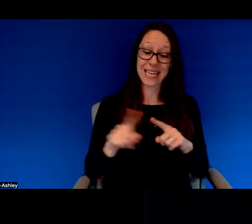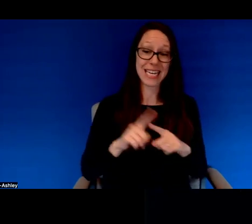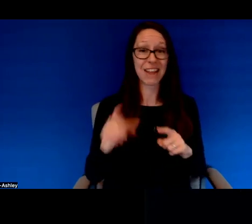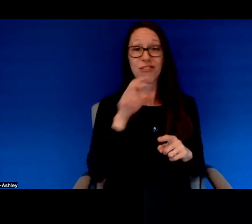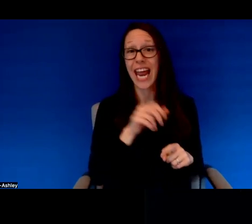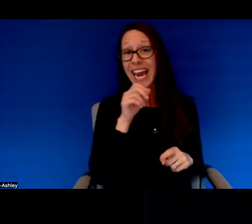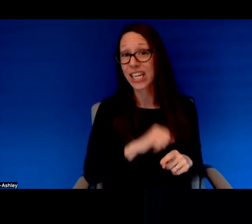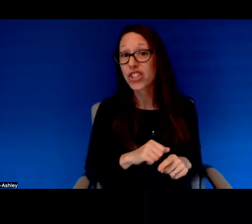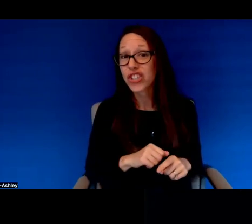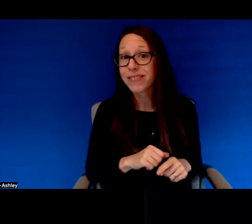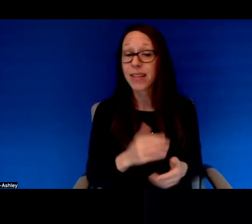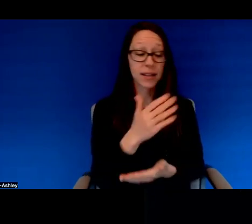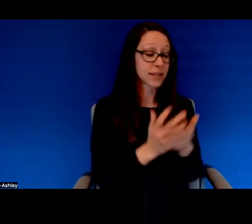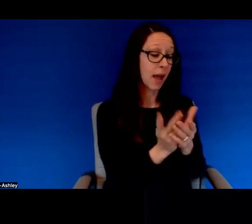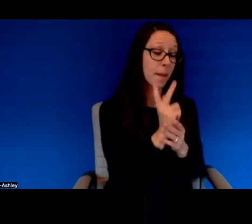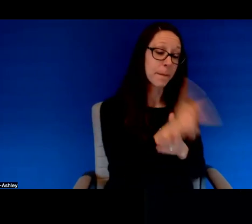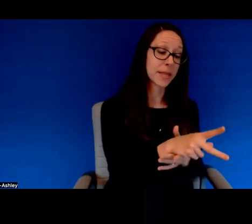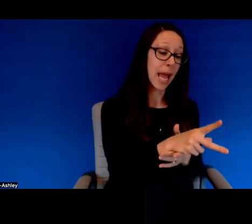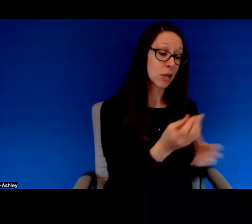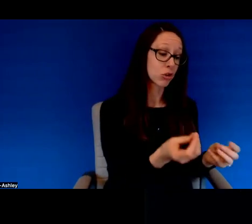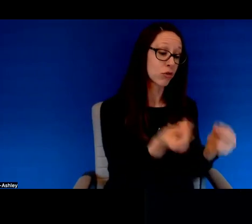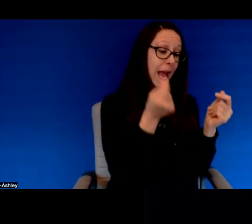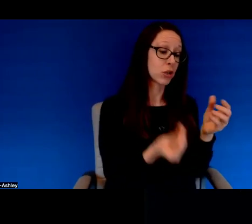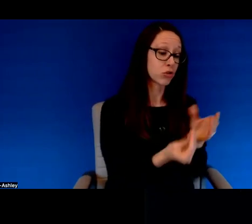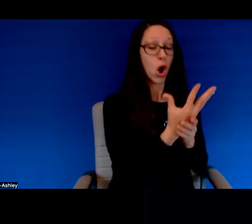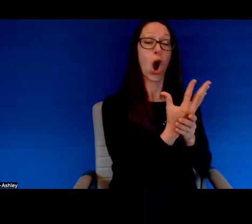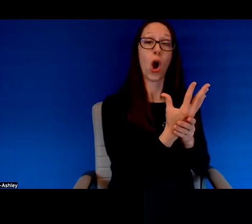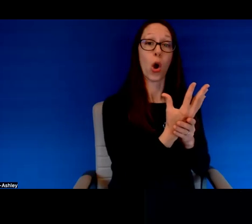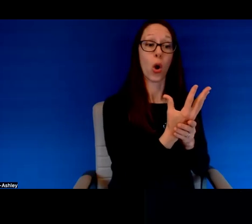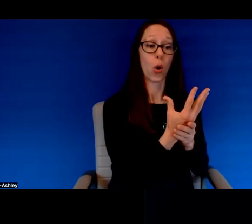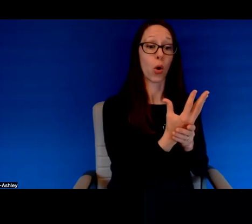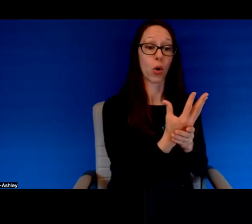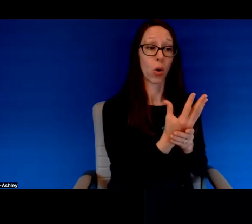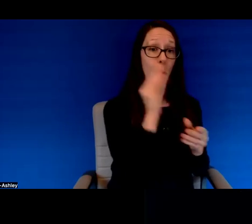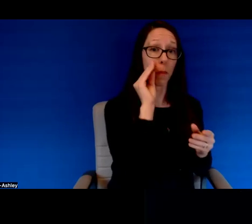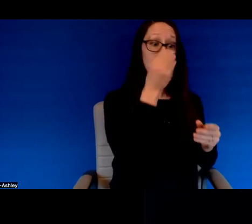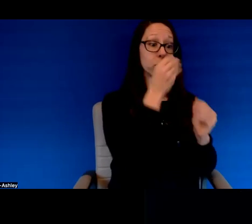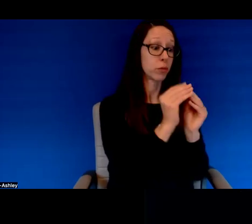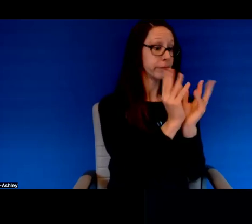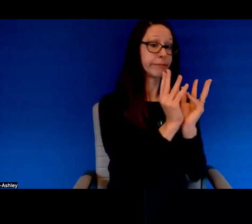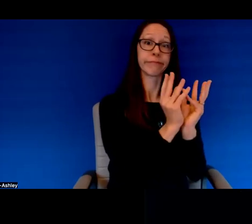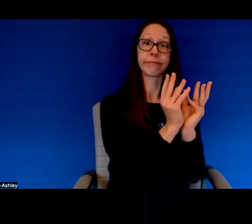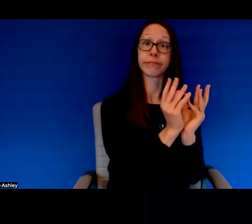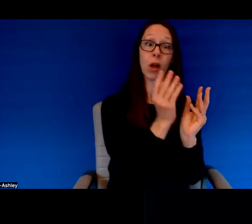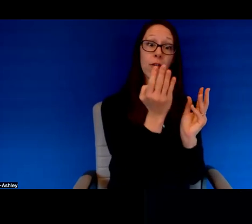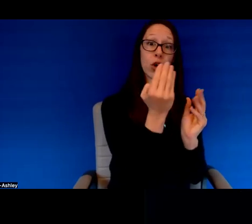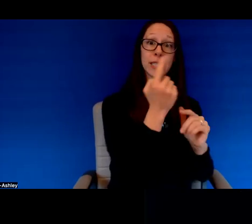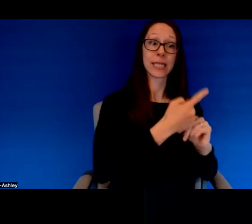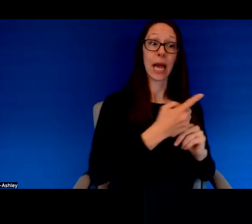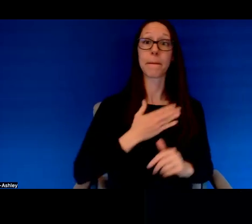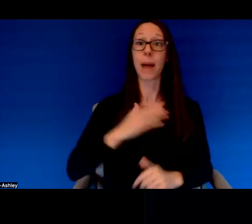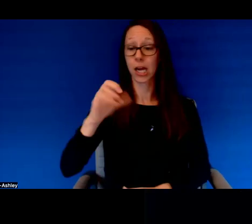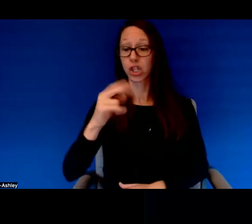a different age. Some plants are fast-growing plants. They can bloom within 14 days. My chickpeas that I grow